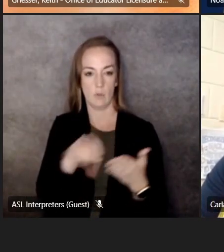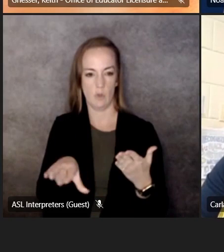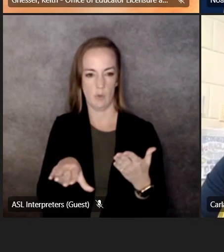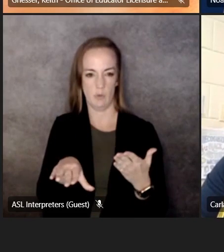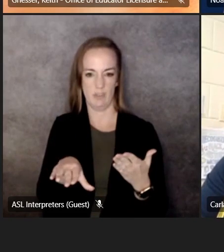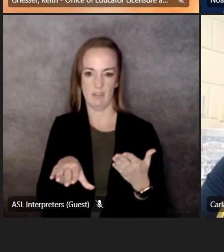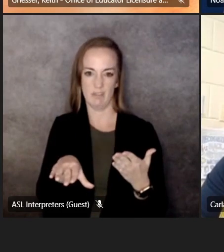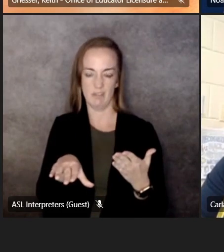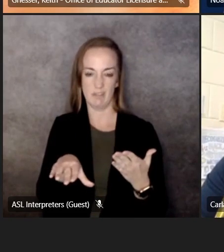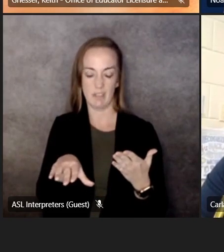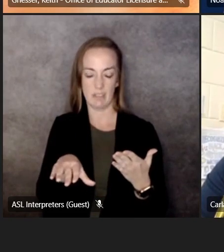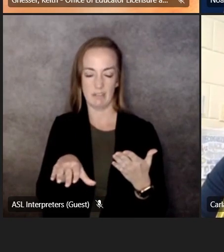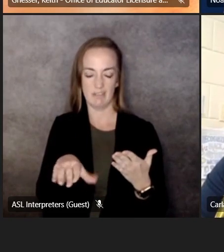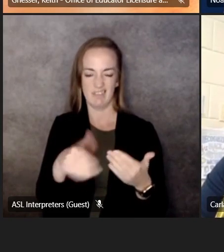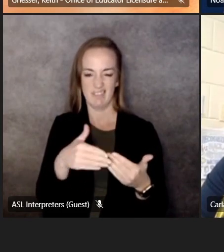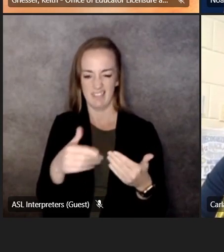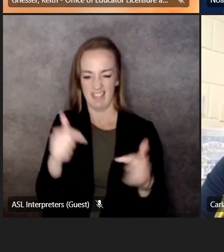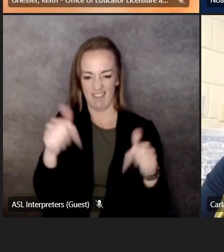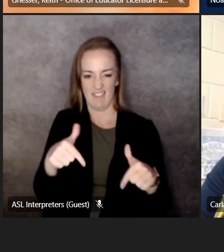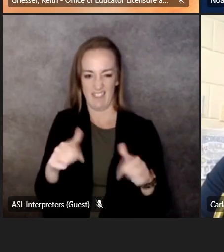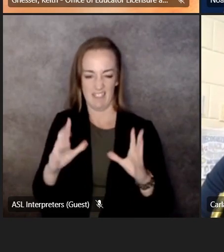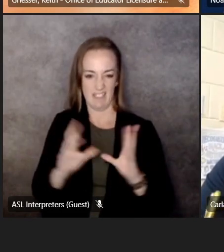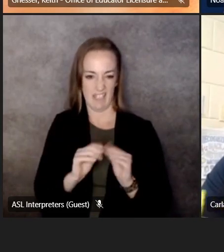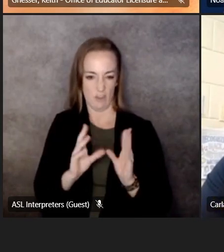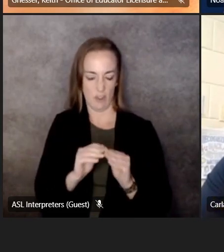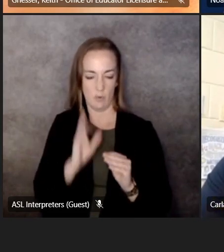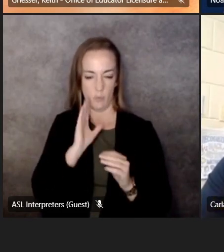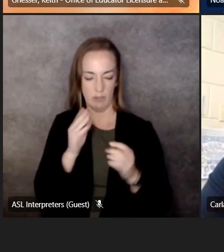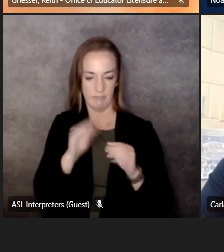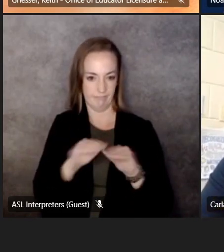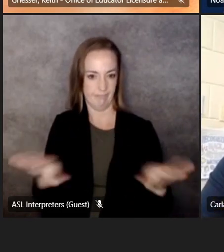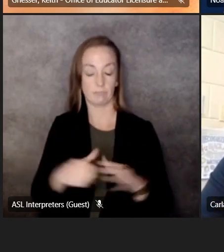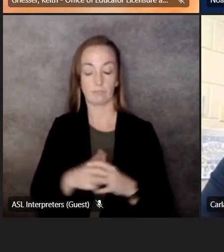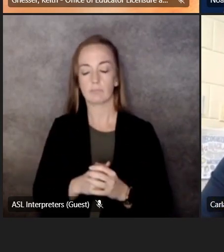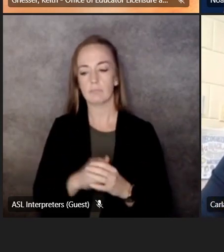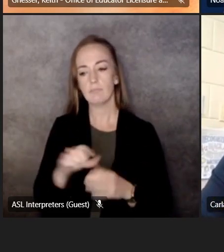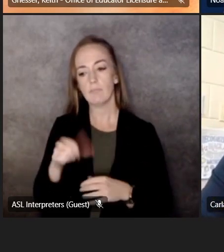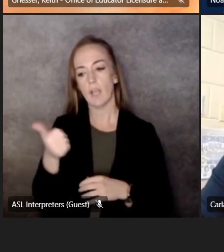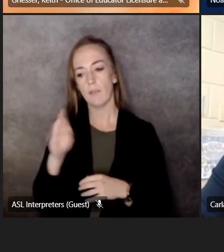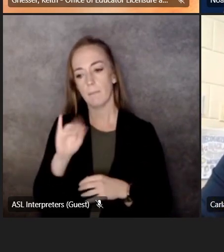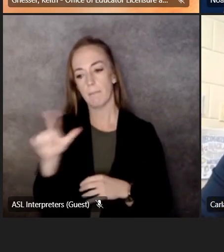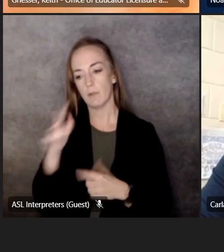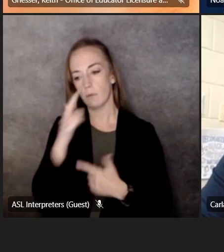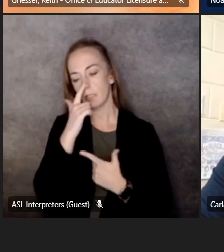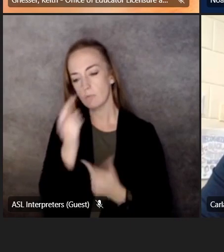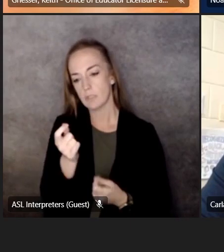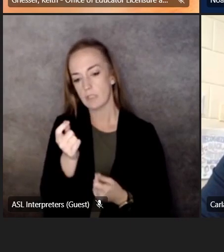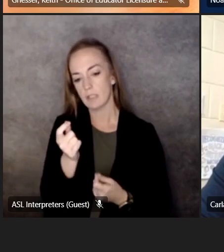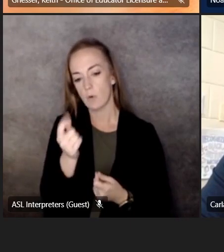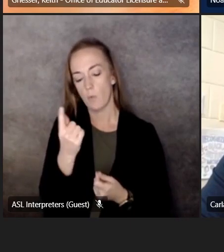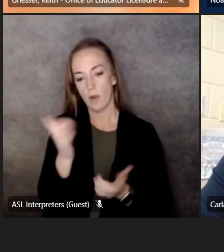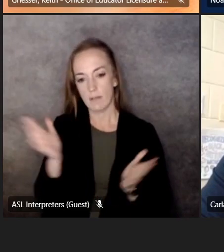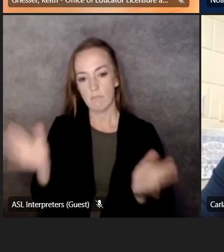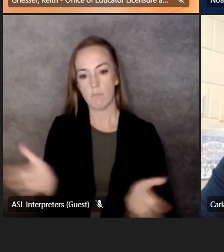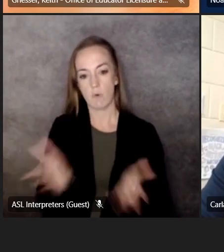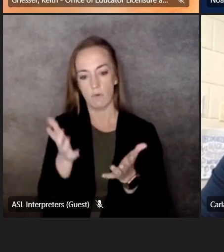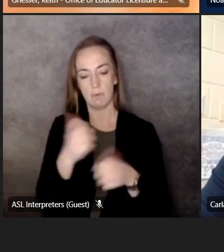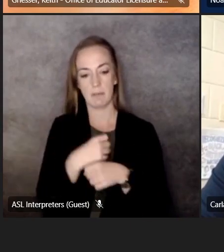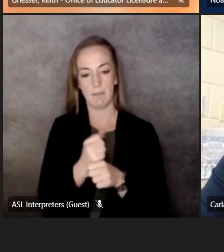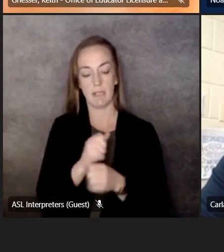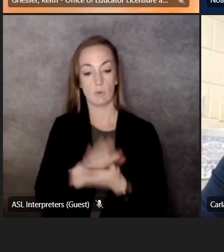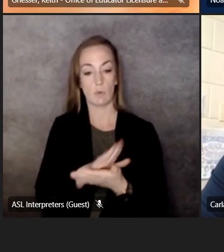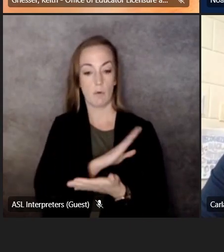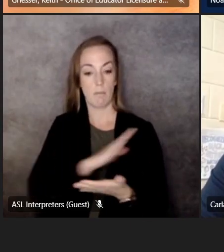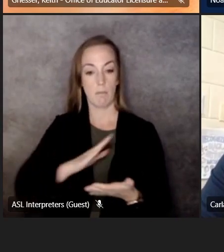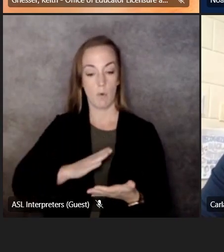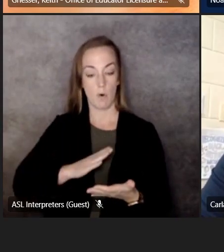session. Other bills of interest include there is a movement to make school board elections partisan. So